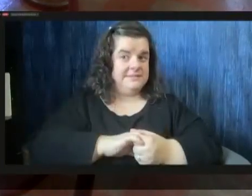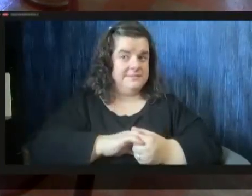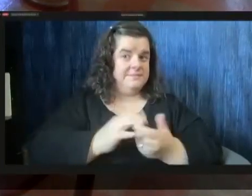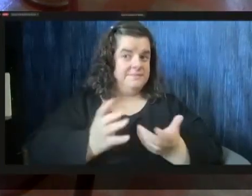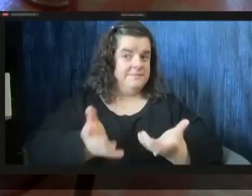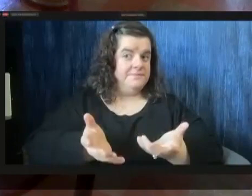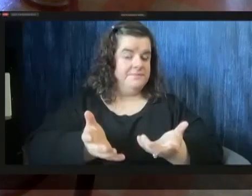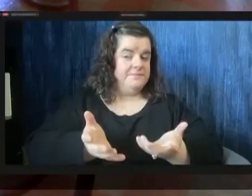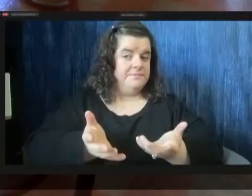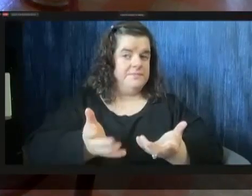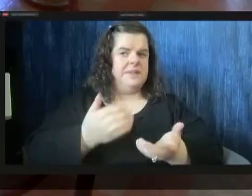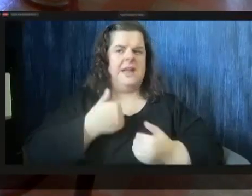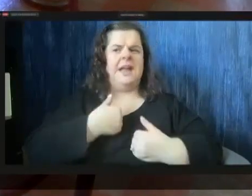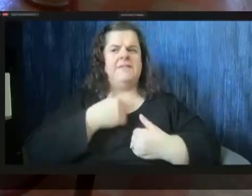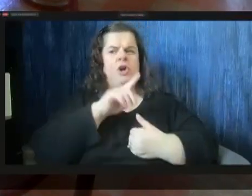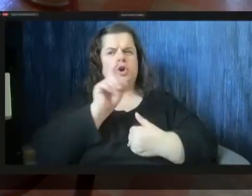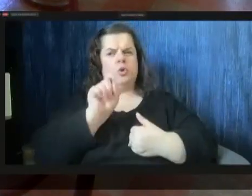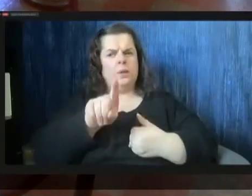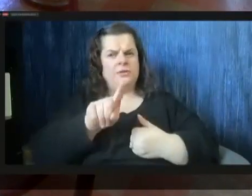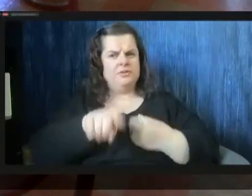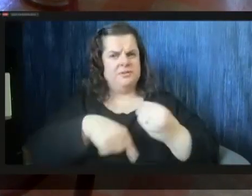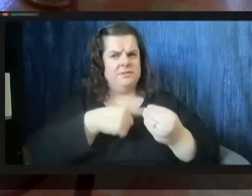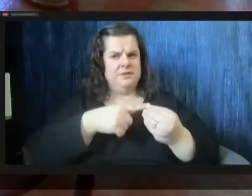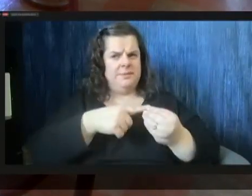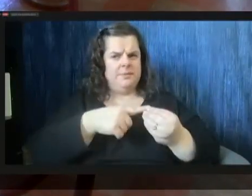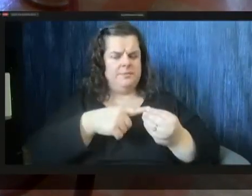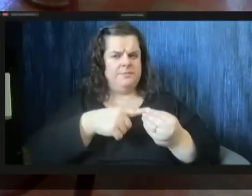So I have a question about,